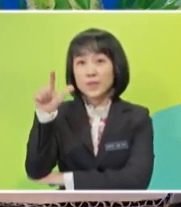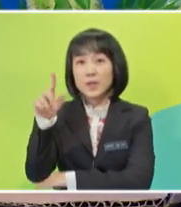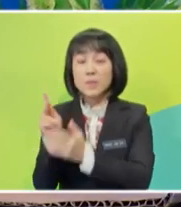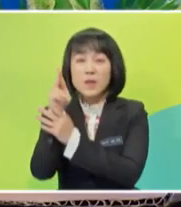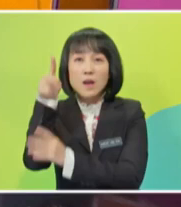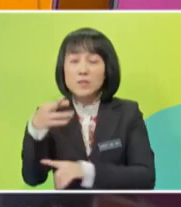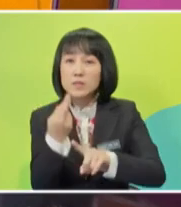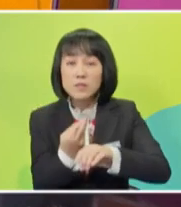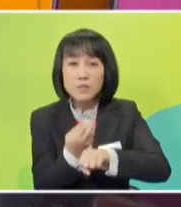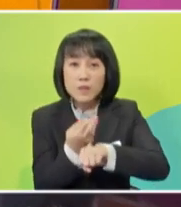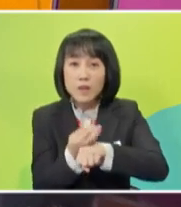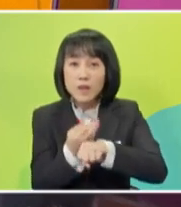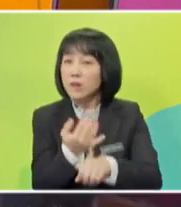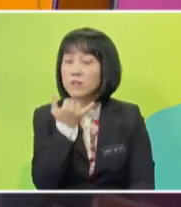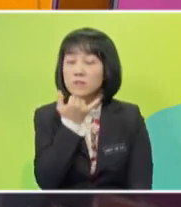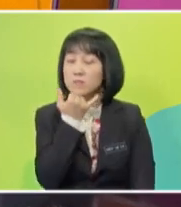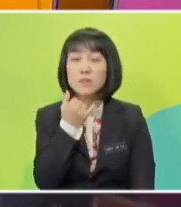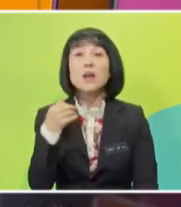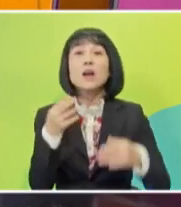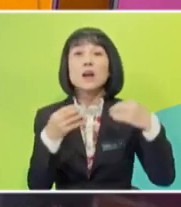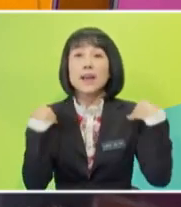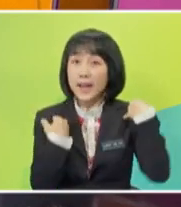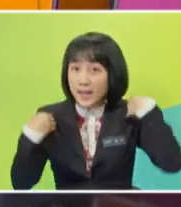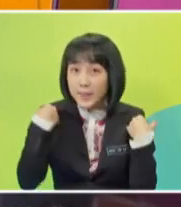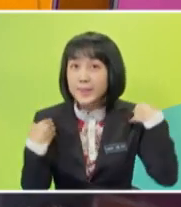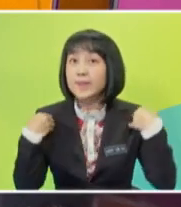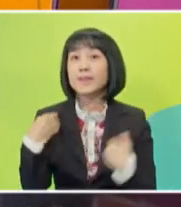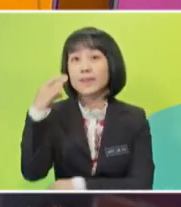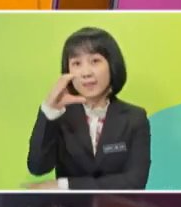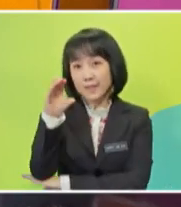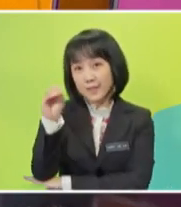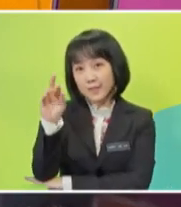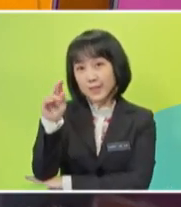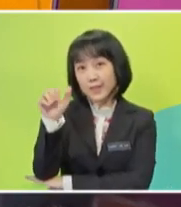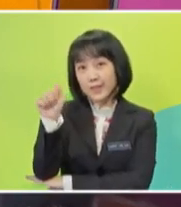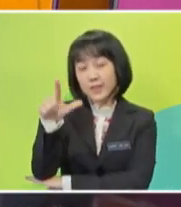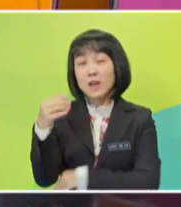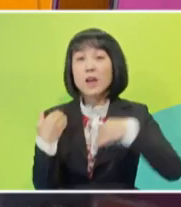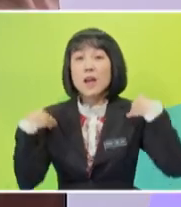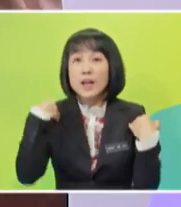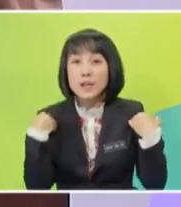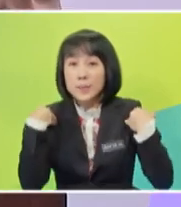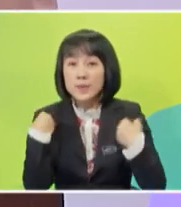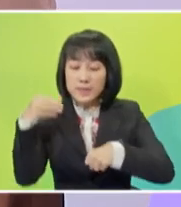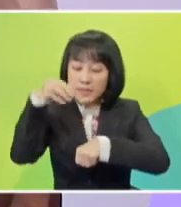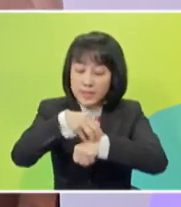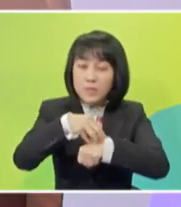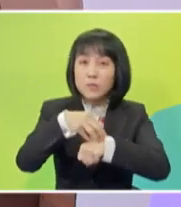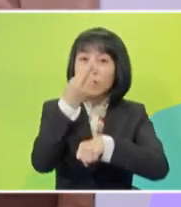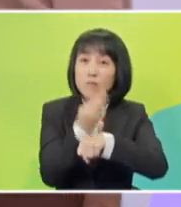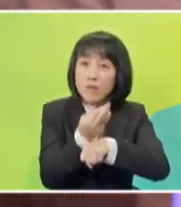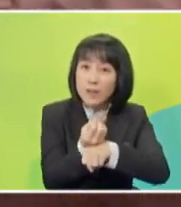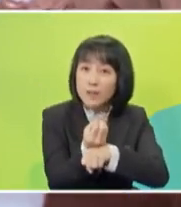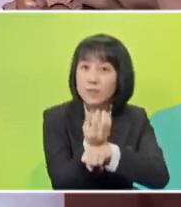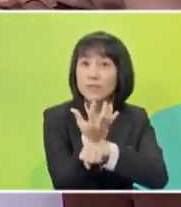wrong. They are actually animals. So very small animals that actually they stick to the rocks and they grow from there. So